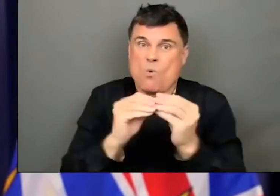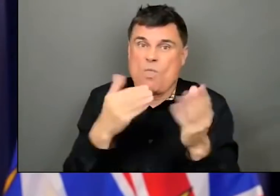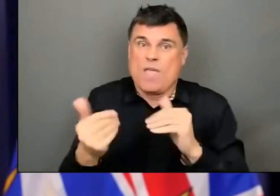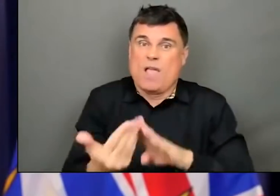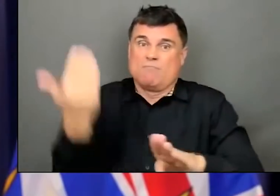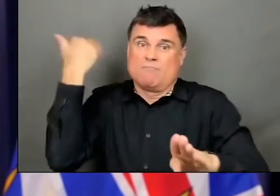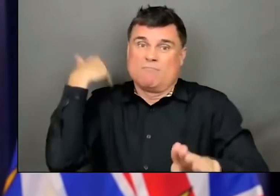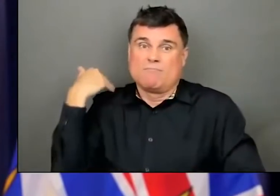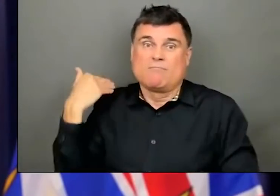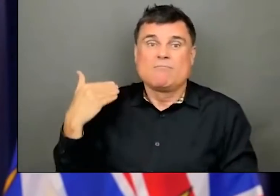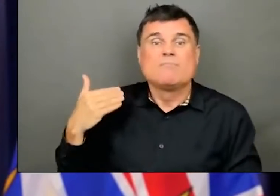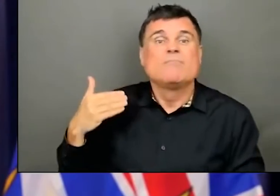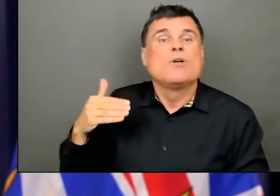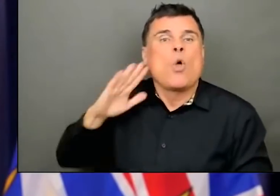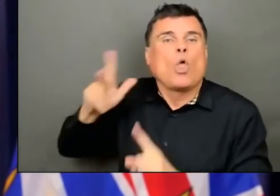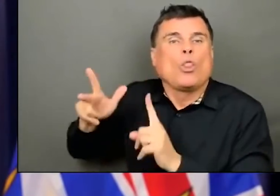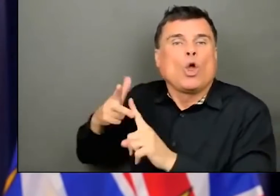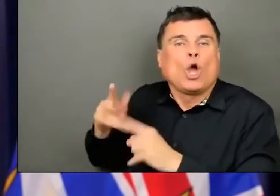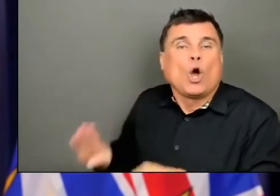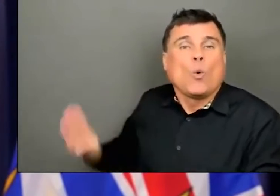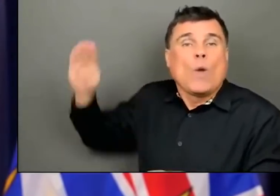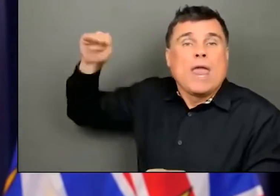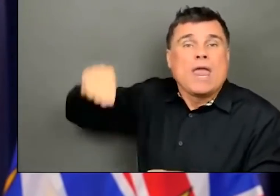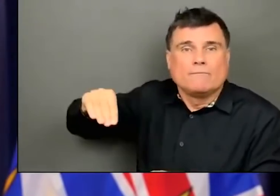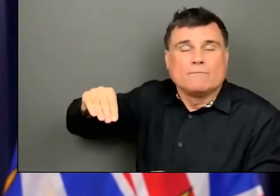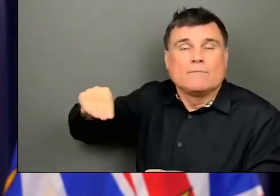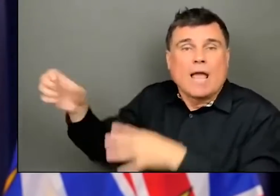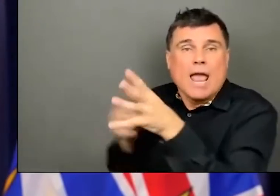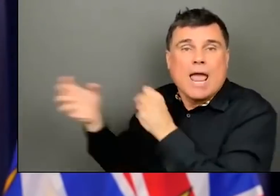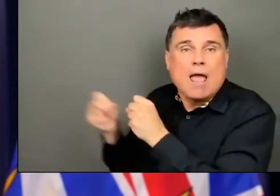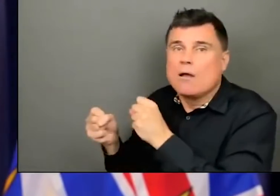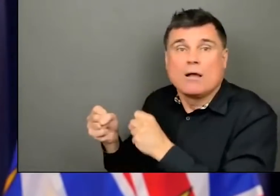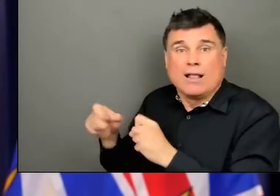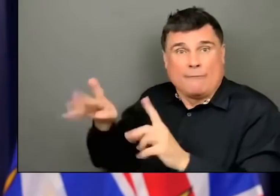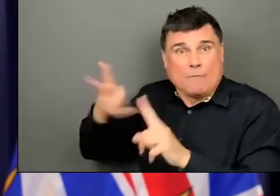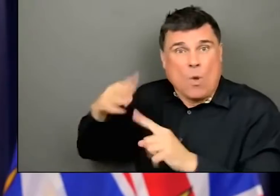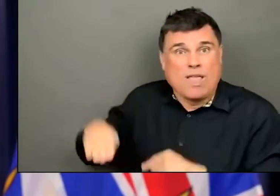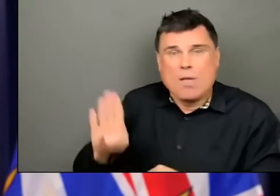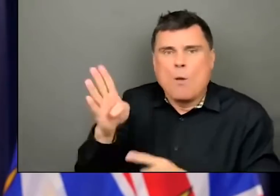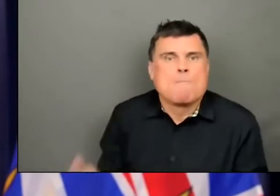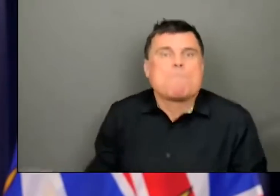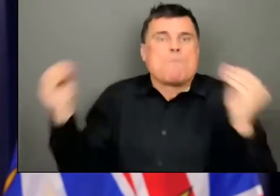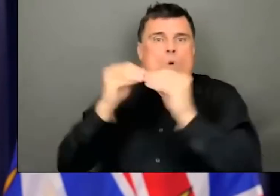the COVID-19 pandemic. The highest number reported at that time was